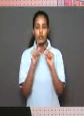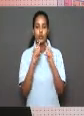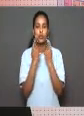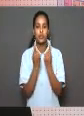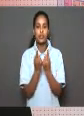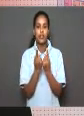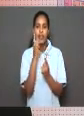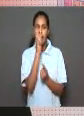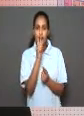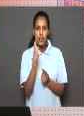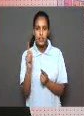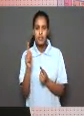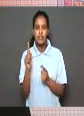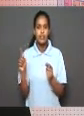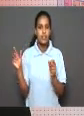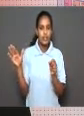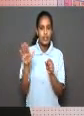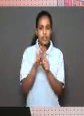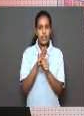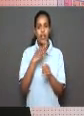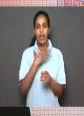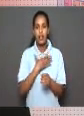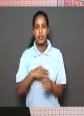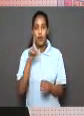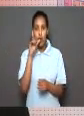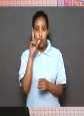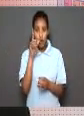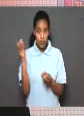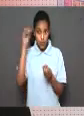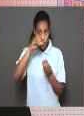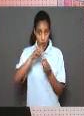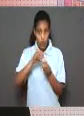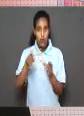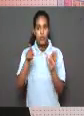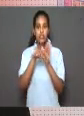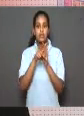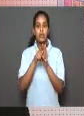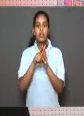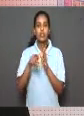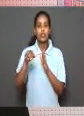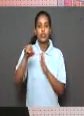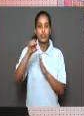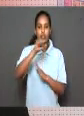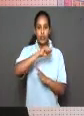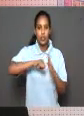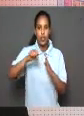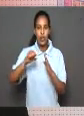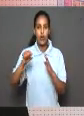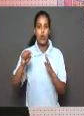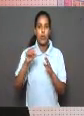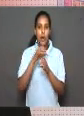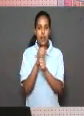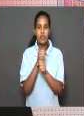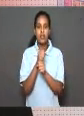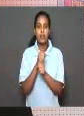Within groups, each succeeding element has one more principal shell occupied